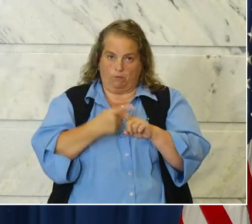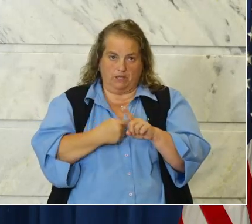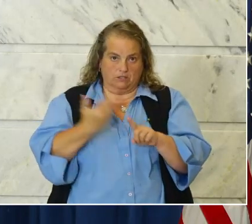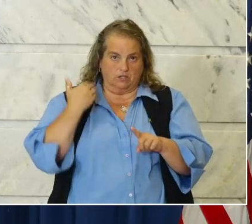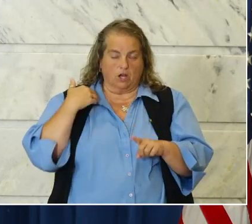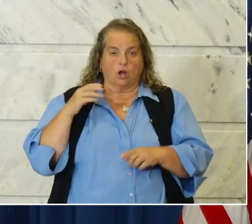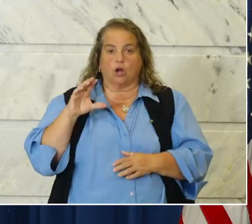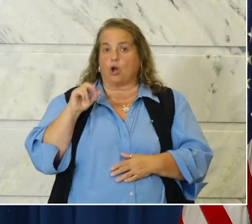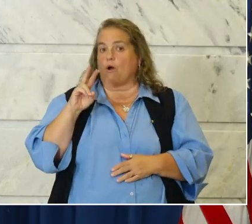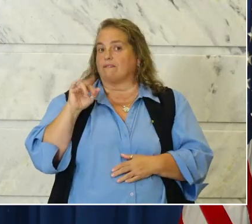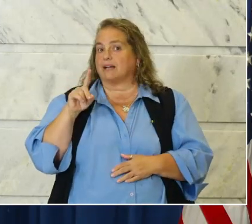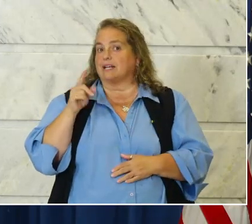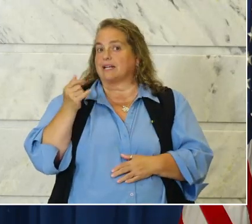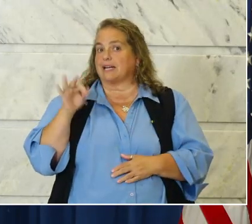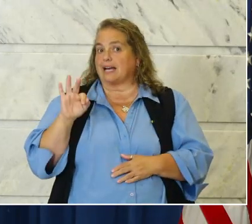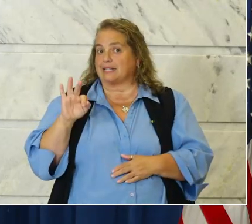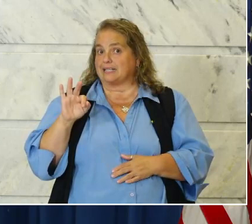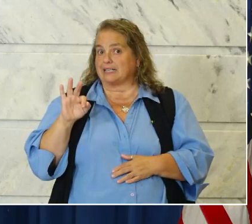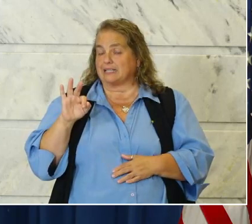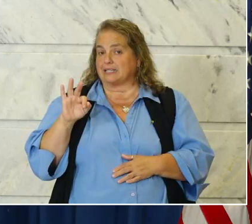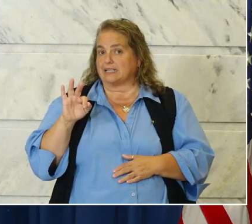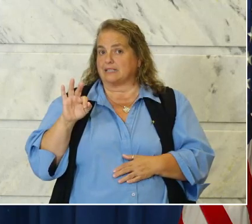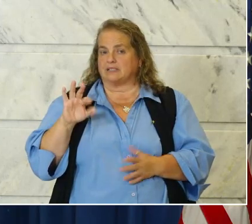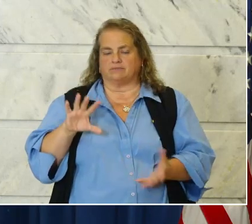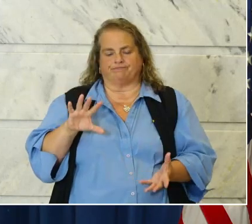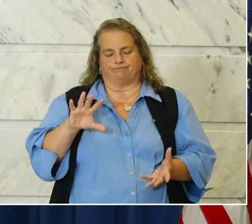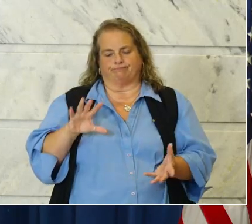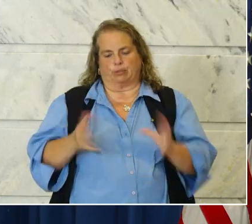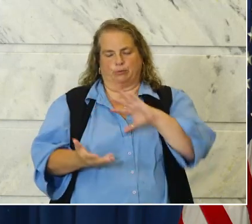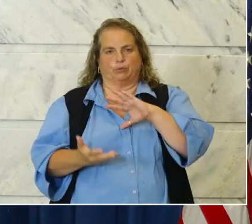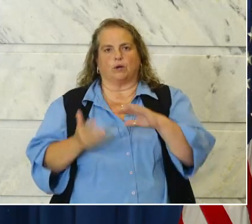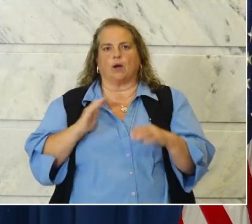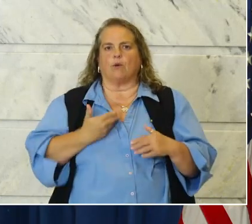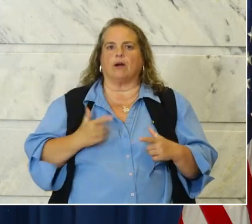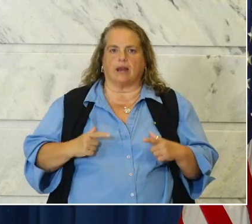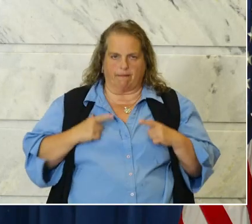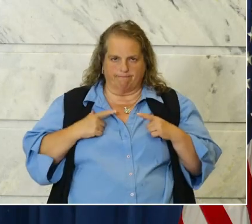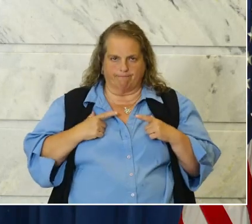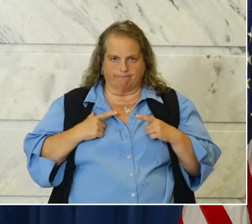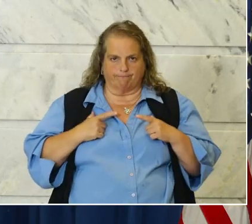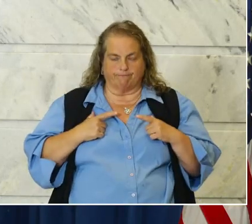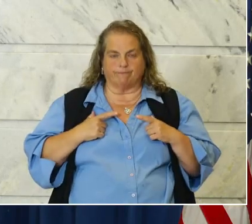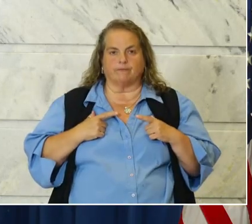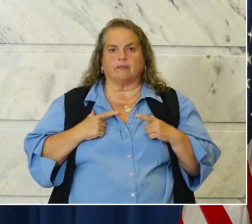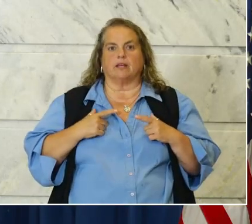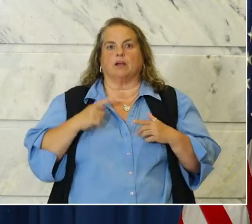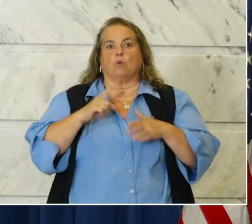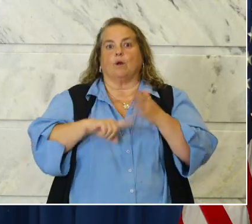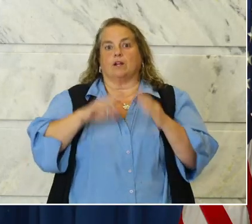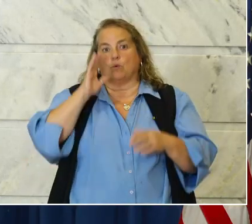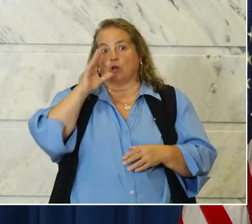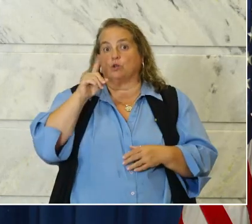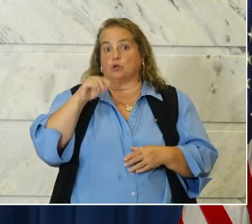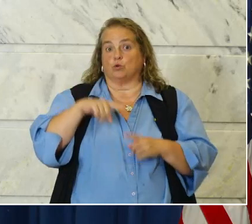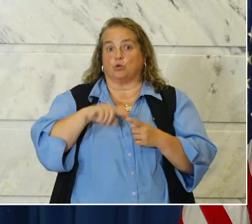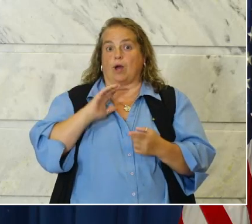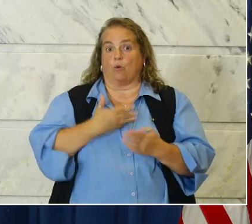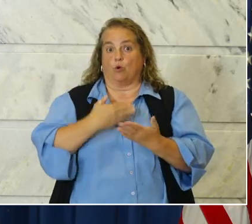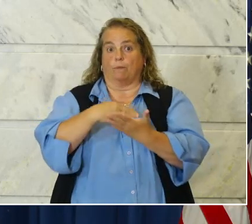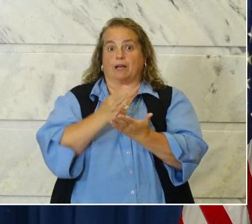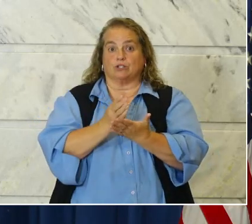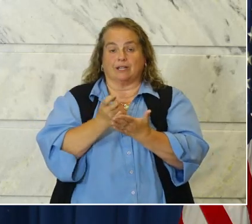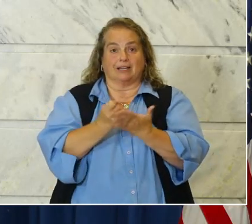So COVID-19 has upended all of our lives. What it's going to do to our budget next